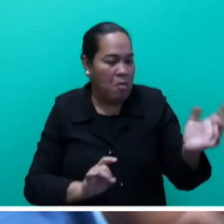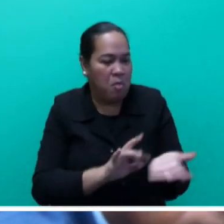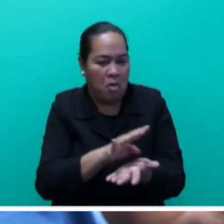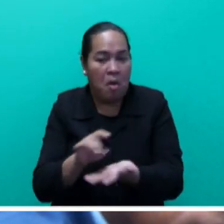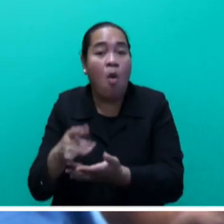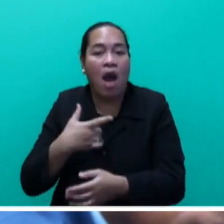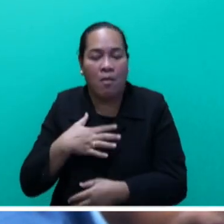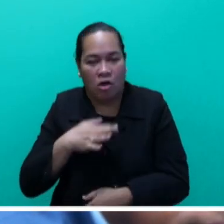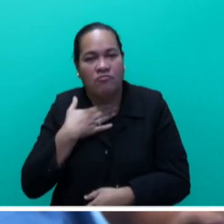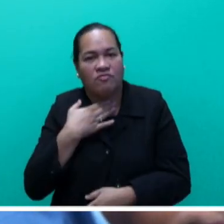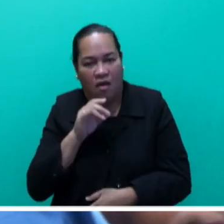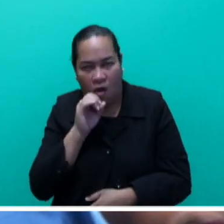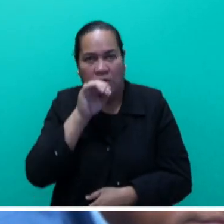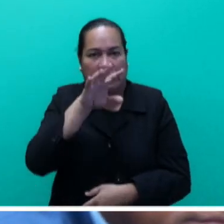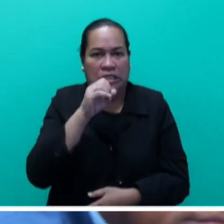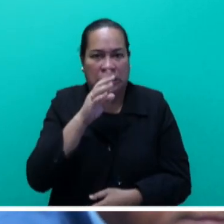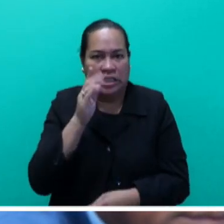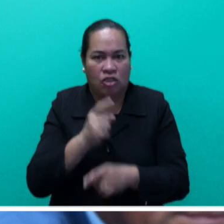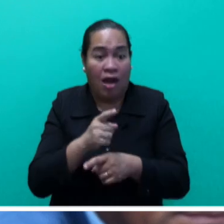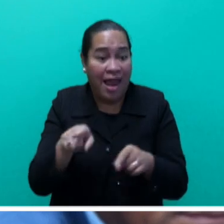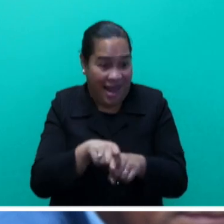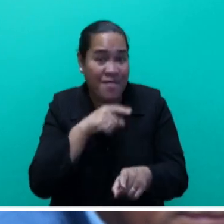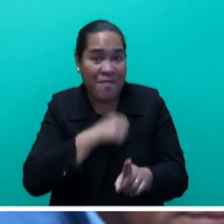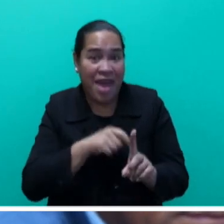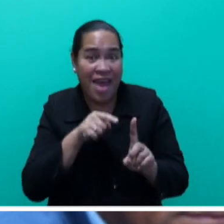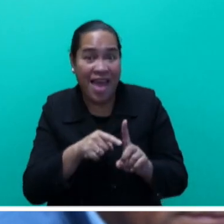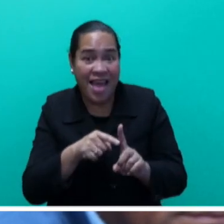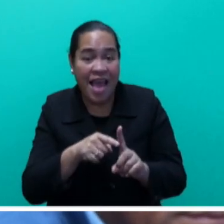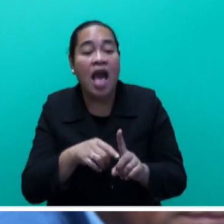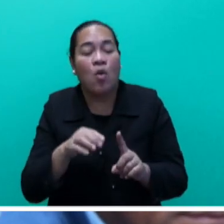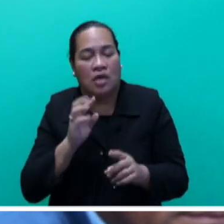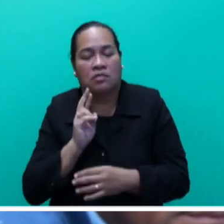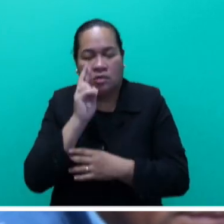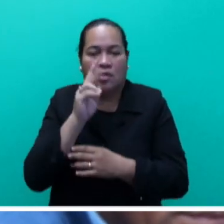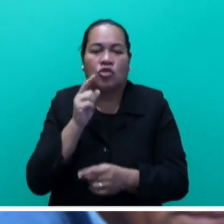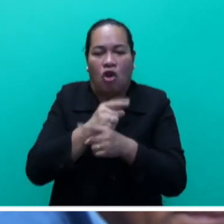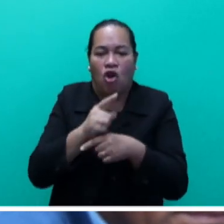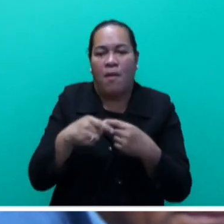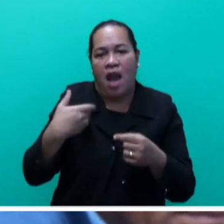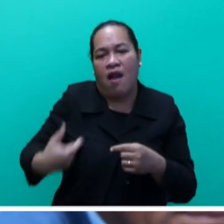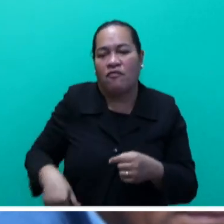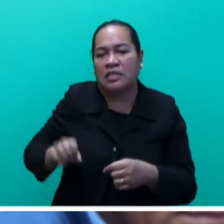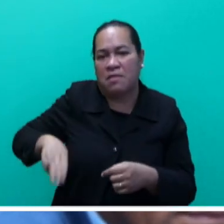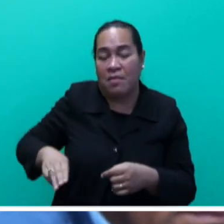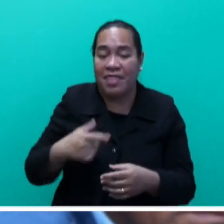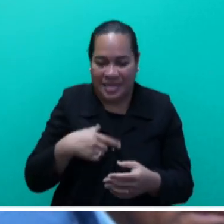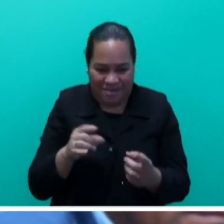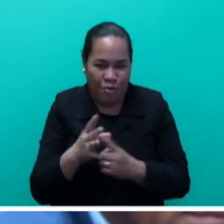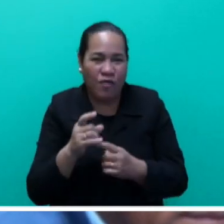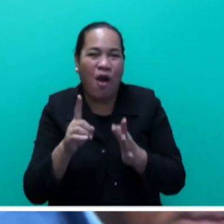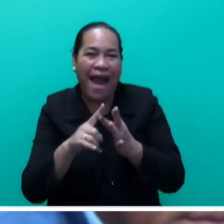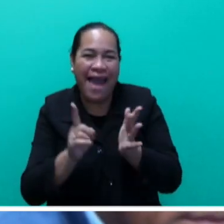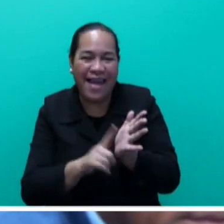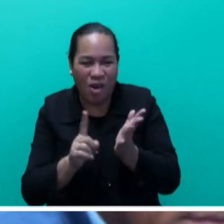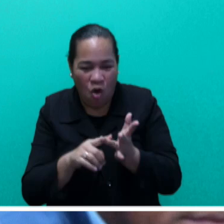up, like Mr. Tevita Koroi for his members. And this was reported to ILO, and now we are settling